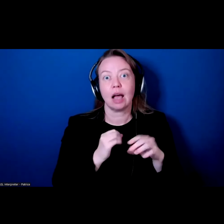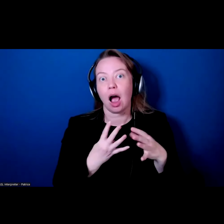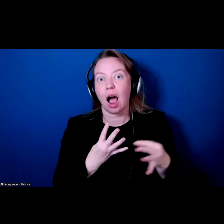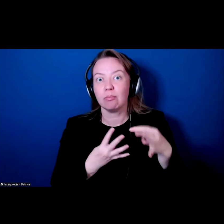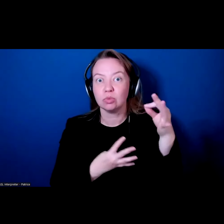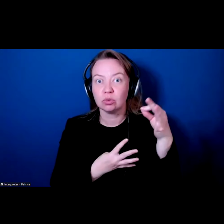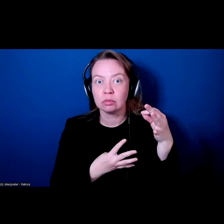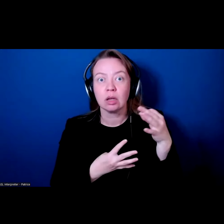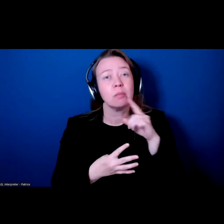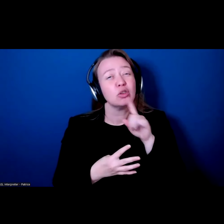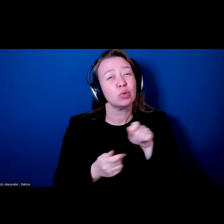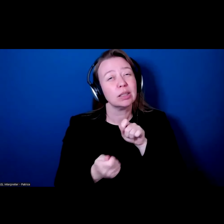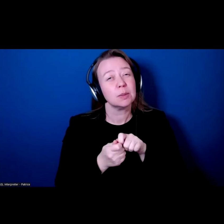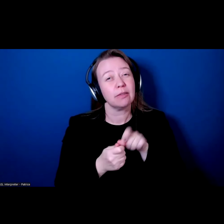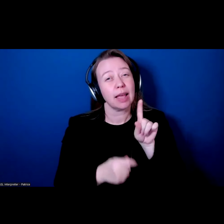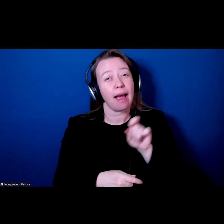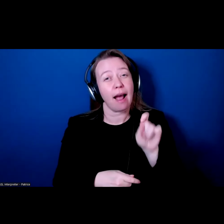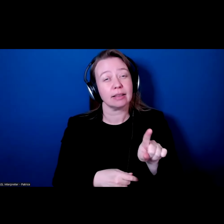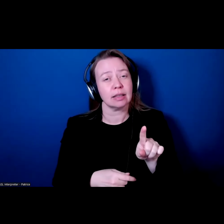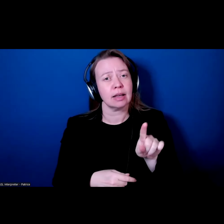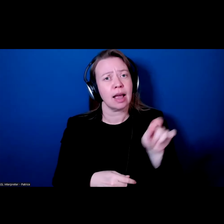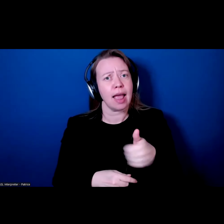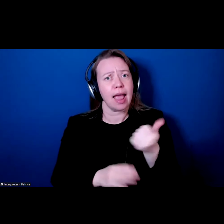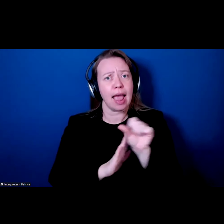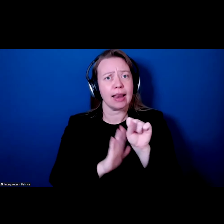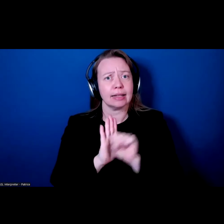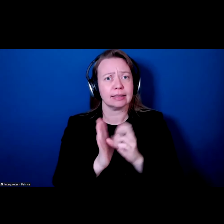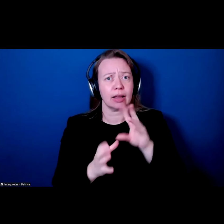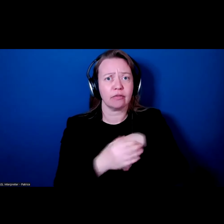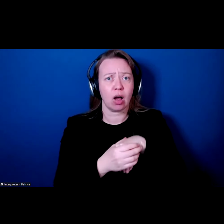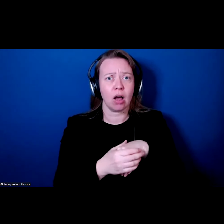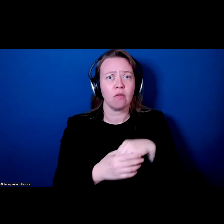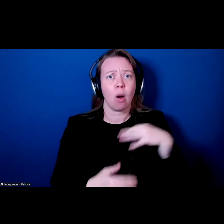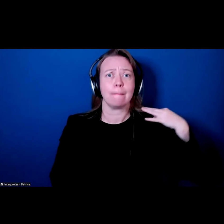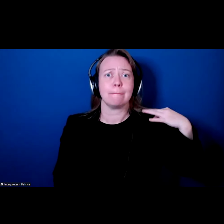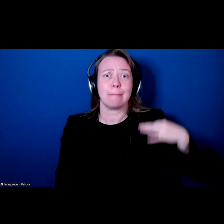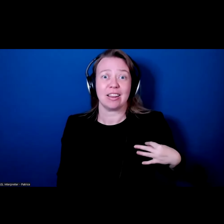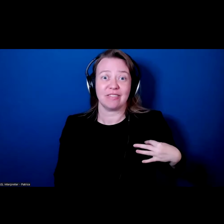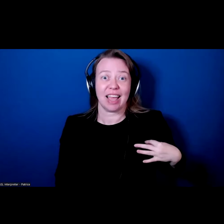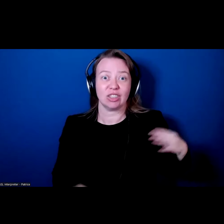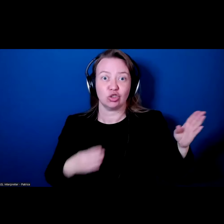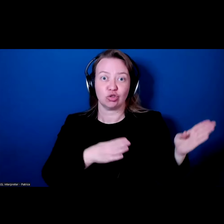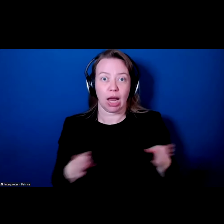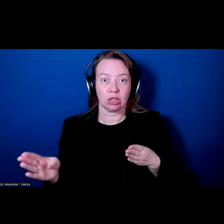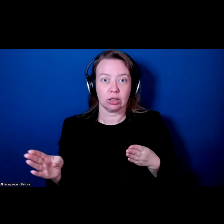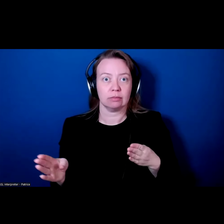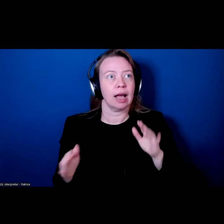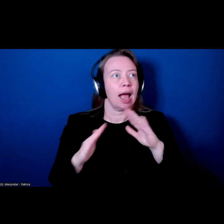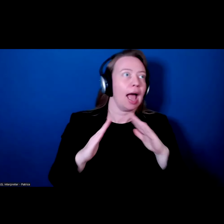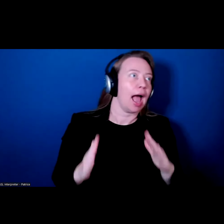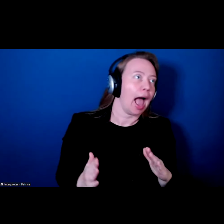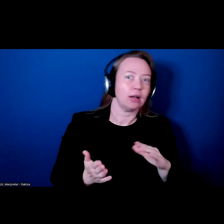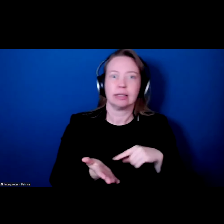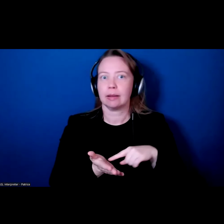specifically asking about any states that are engaging in benefit strategy. So housing or stipends or